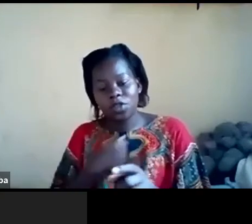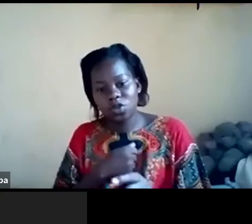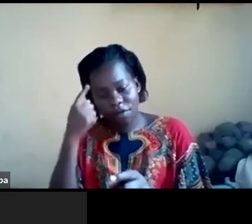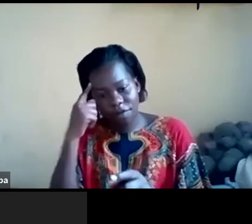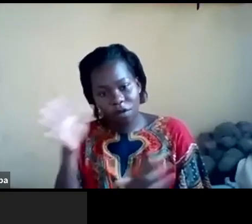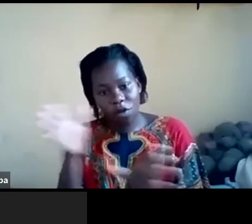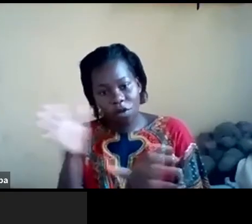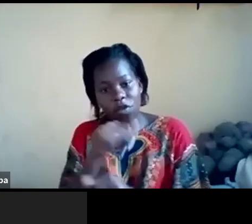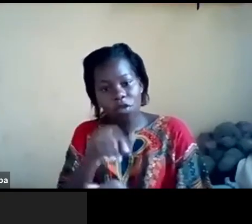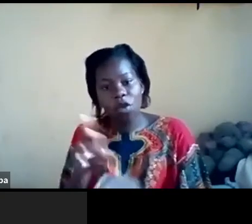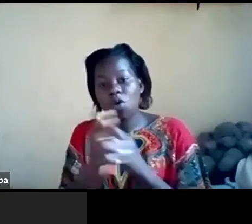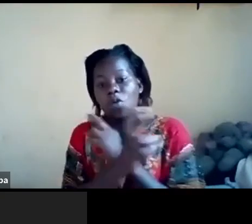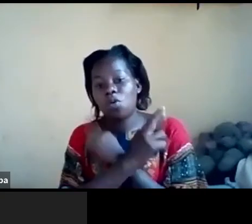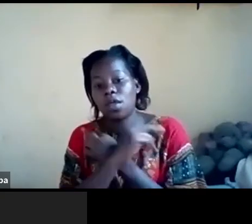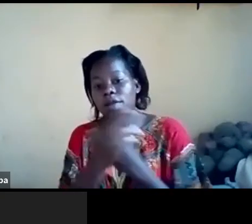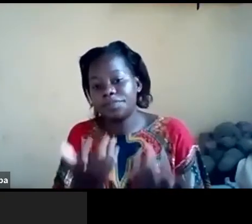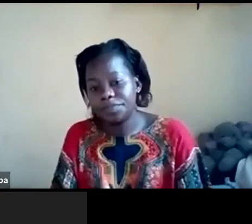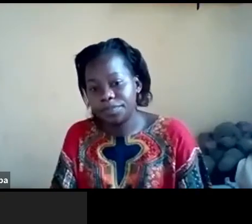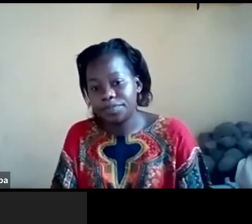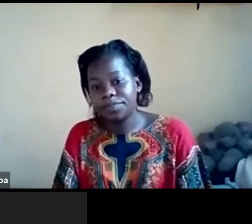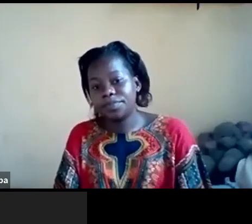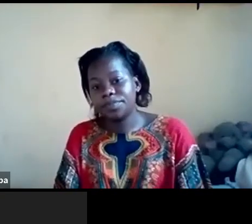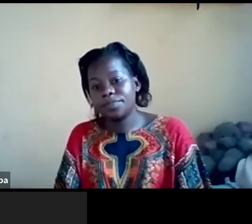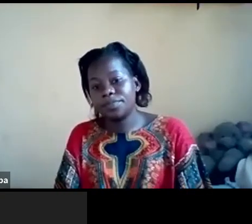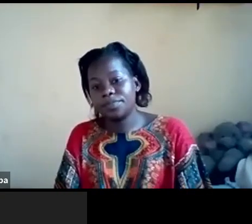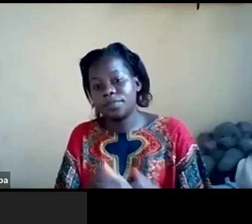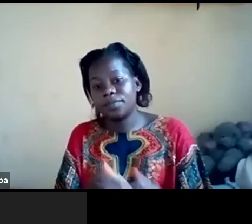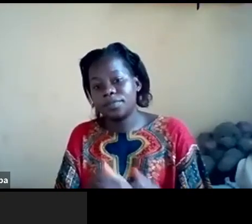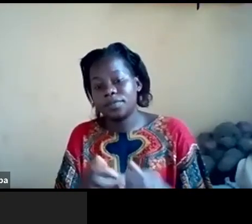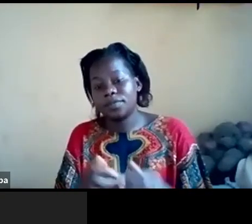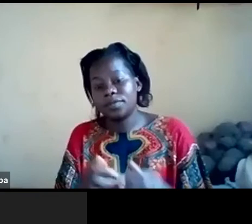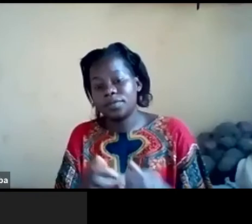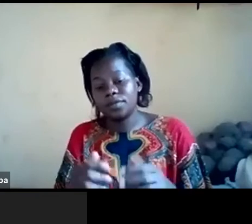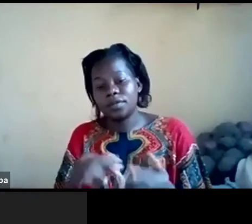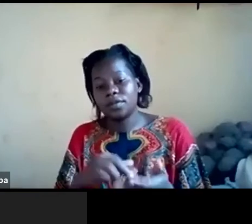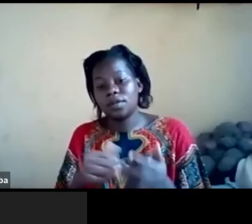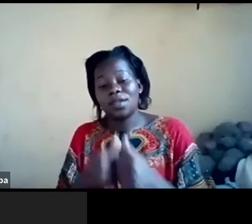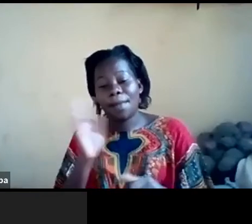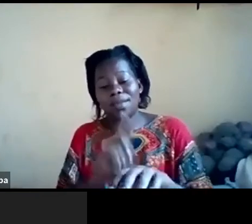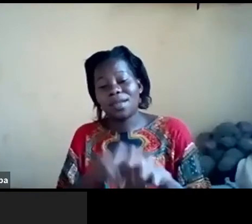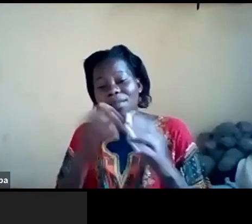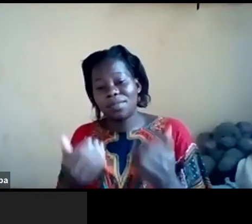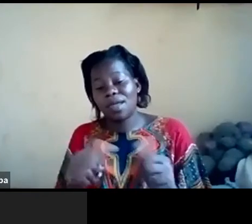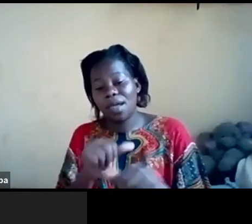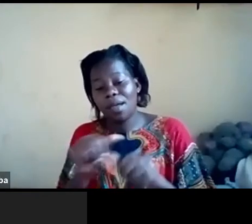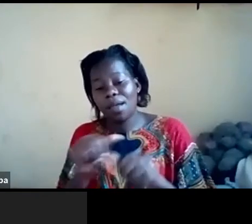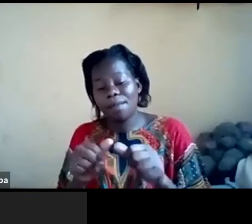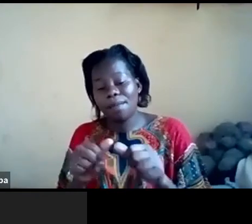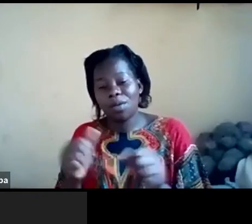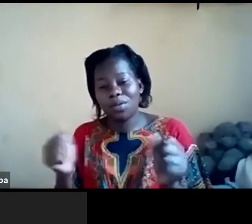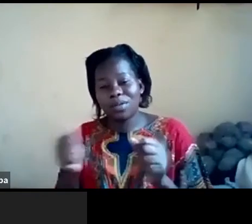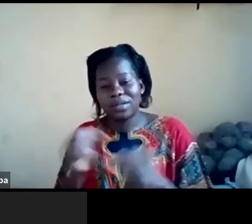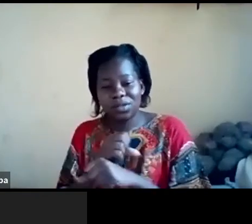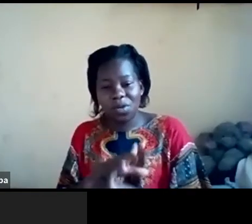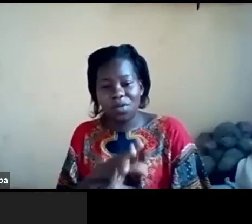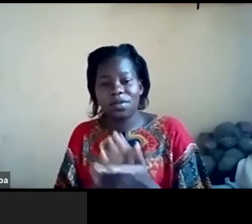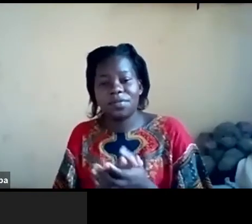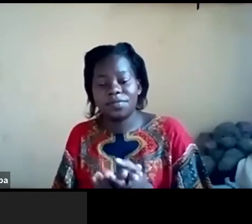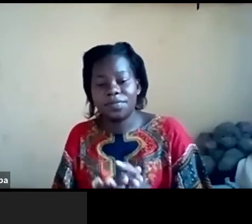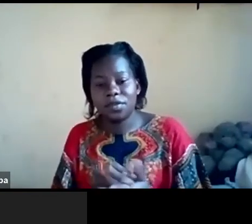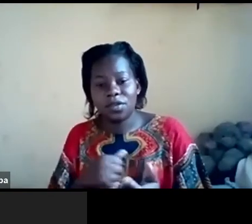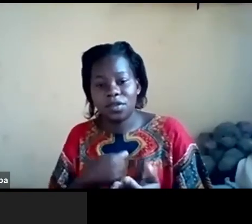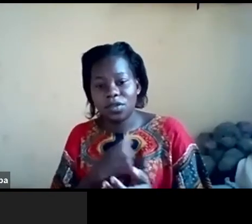to highlight the challenging times that we're in around COVID. And I'm glad and delighted that you were able to spare some time